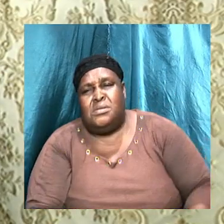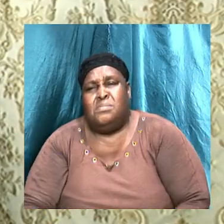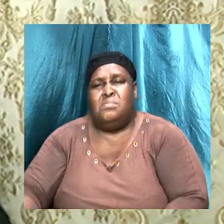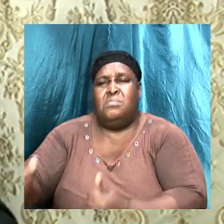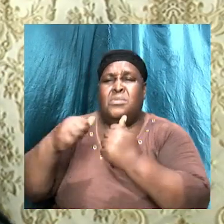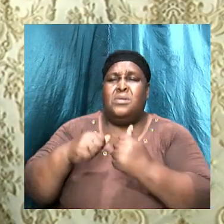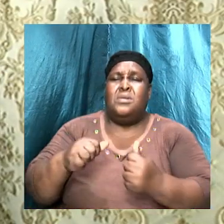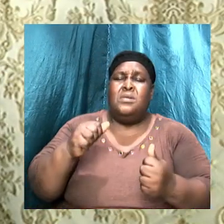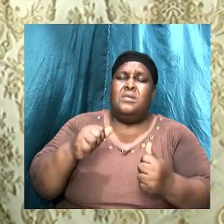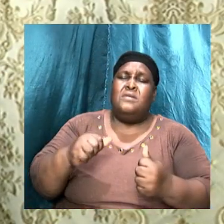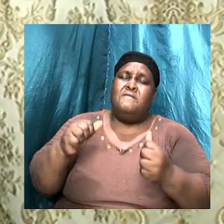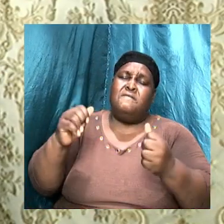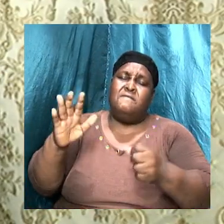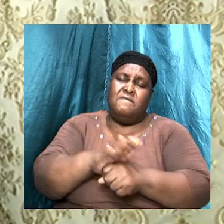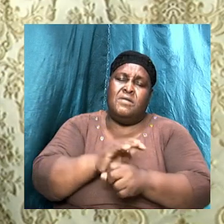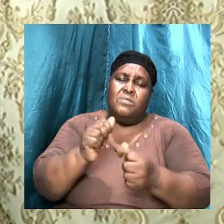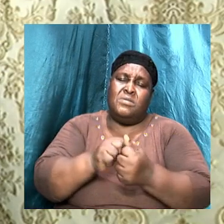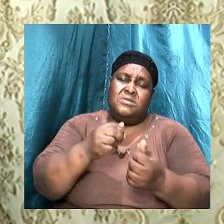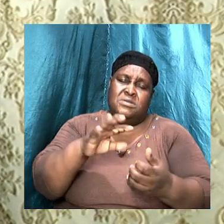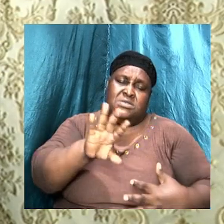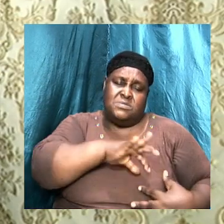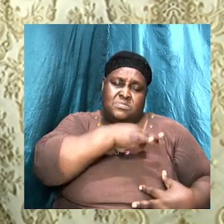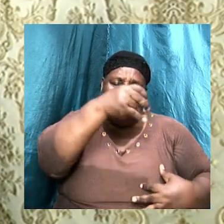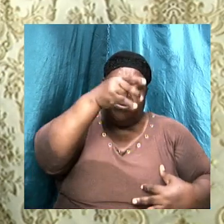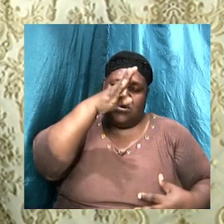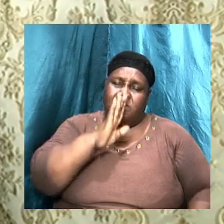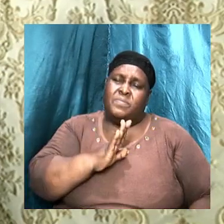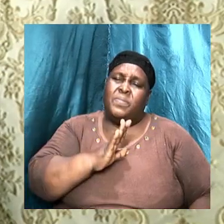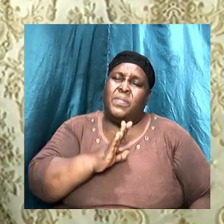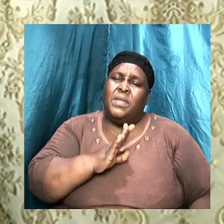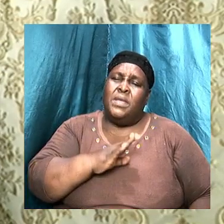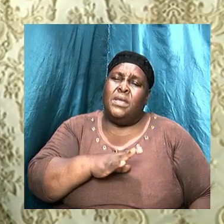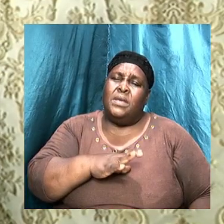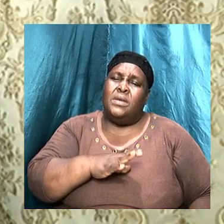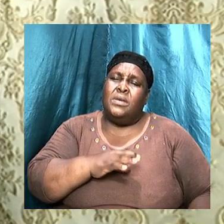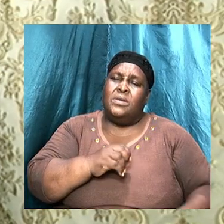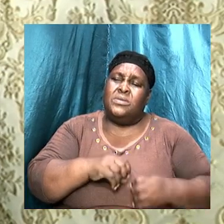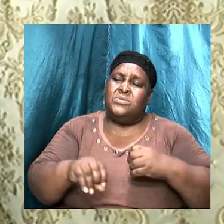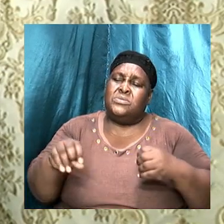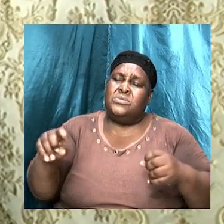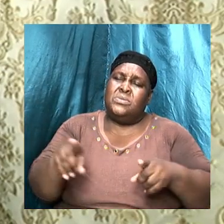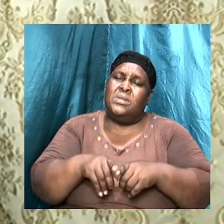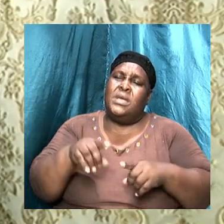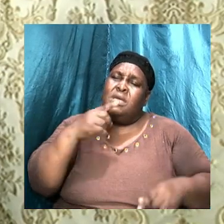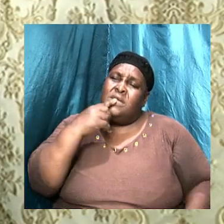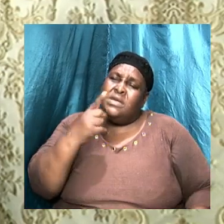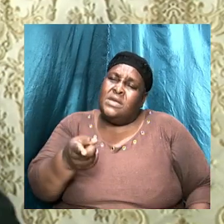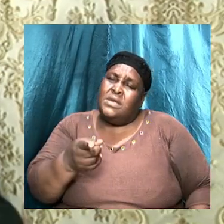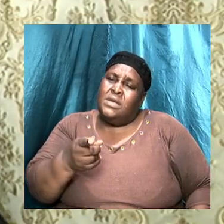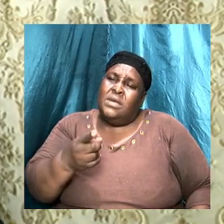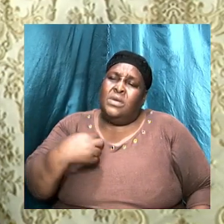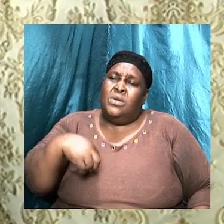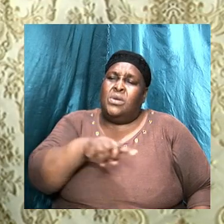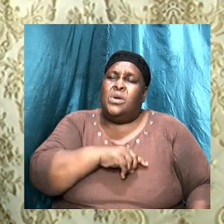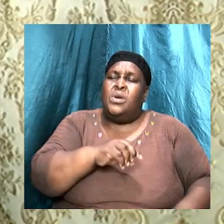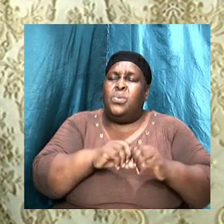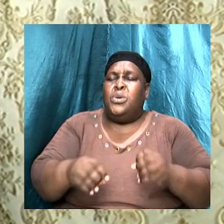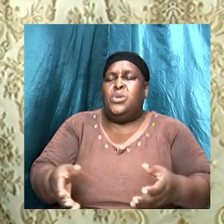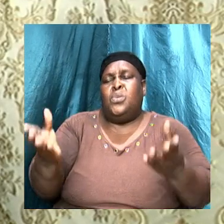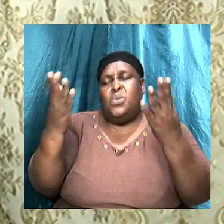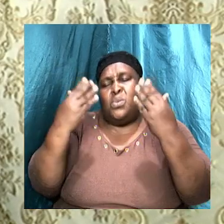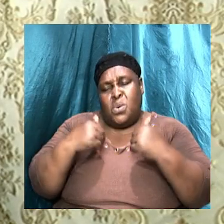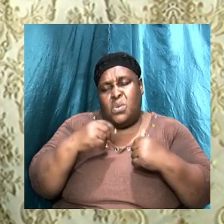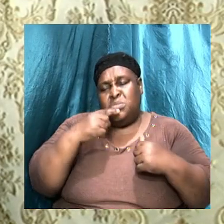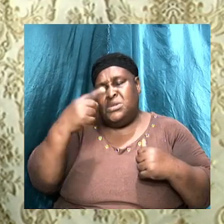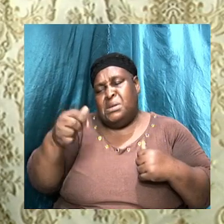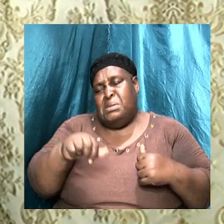with his Spirit. So like we have been saying, we don't come here to just tell